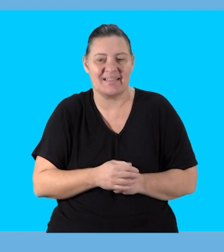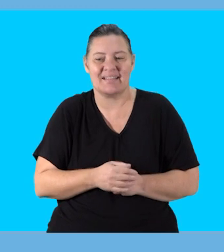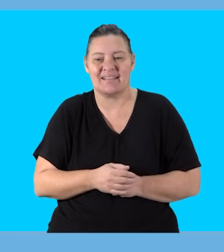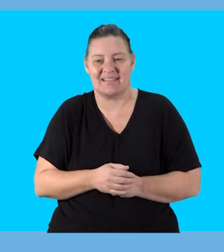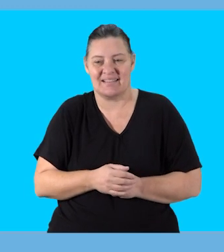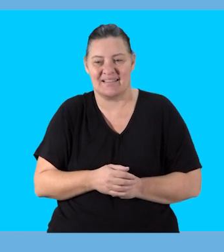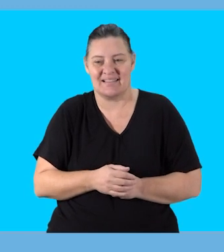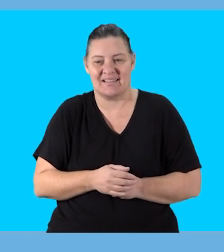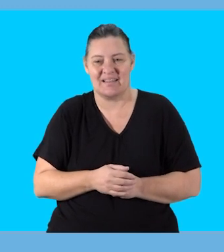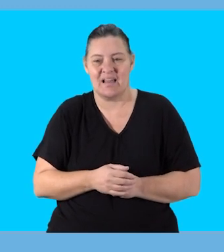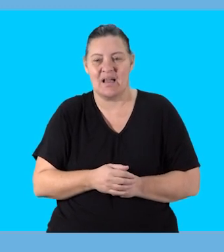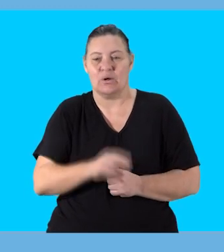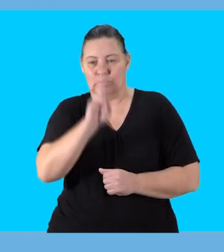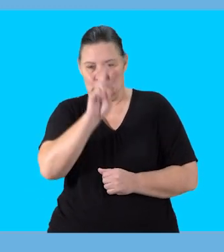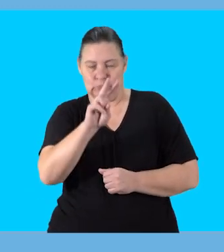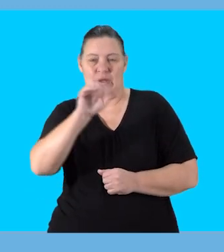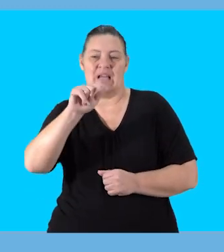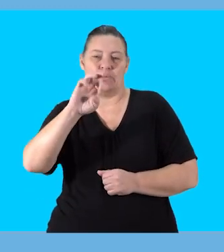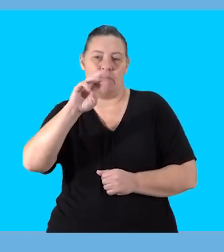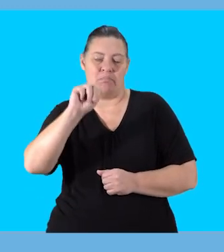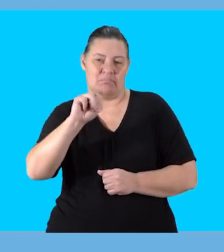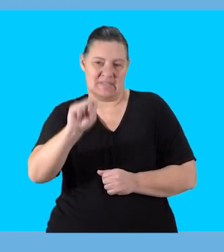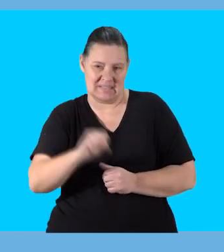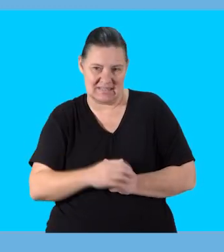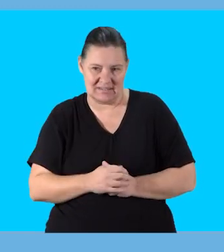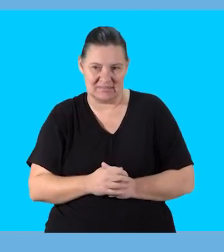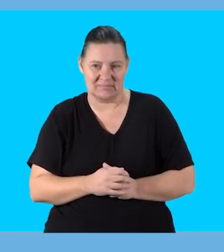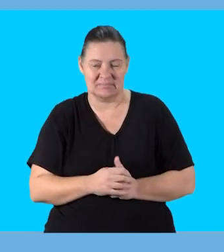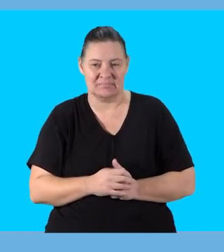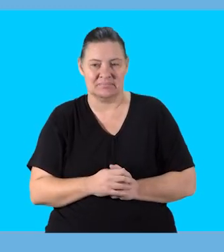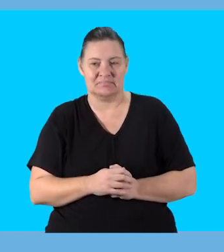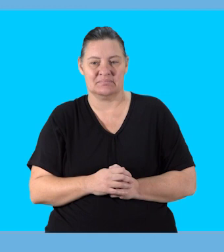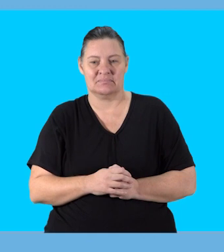And then this is made up of 2 atoms.